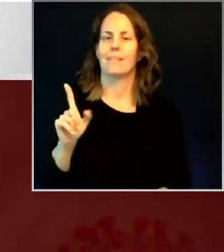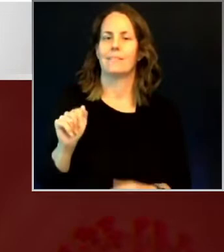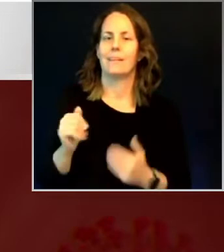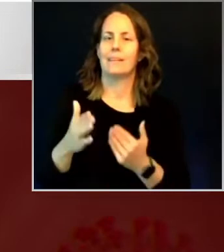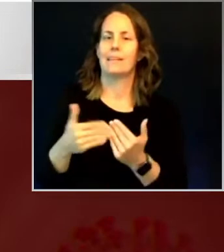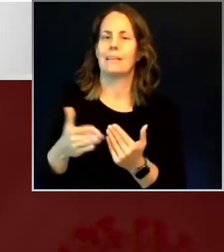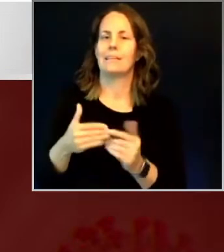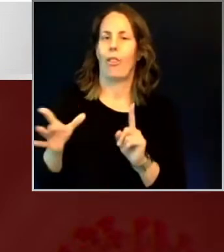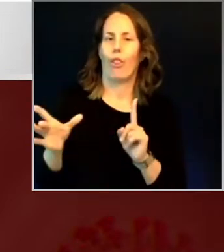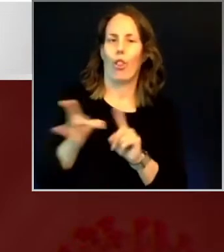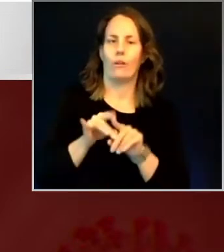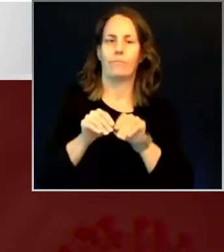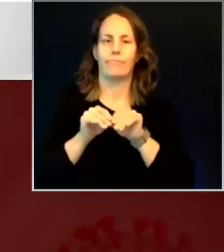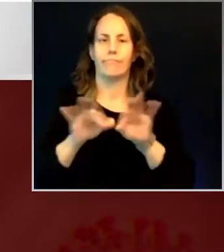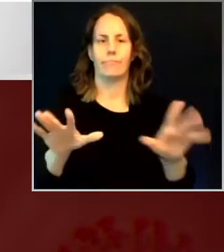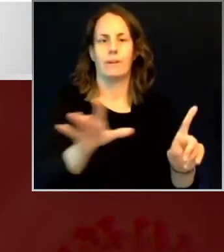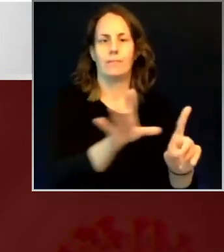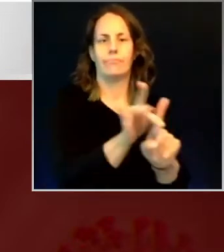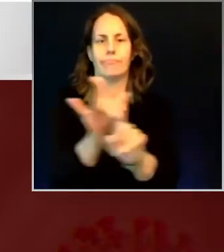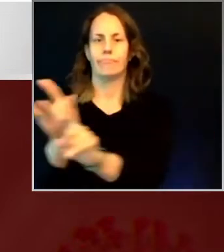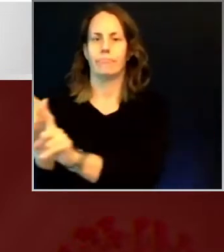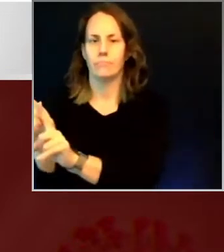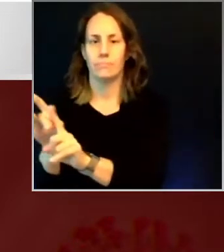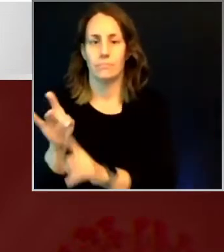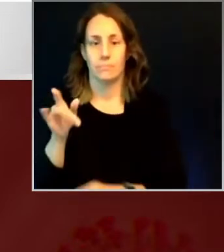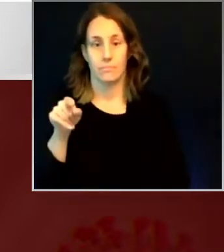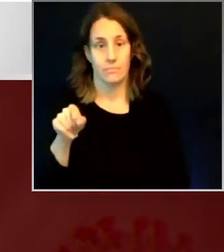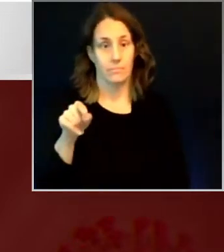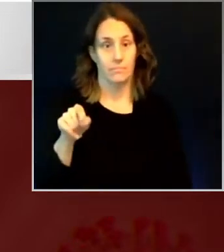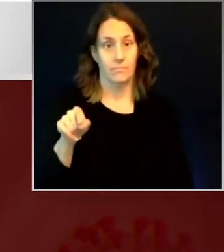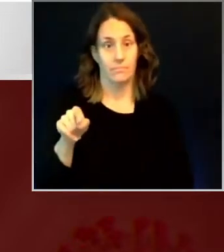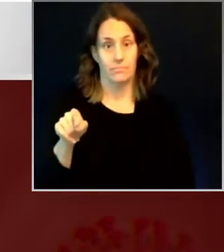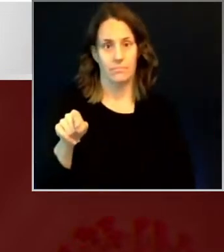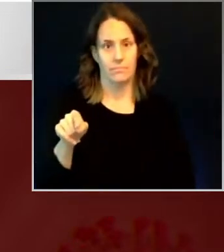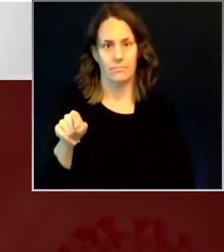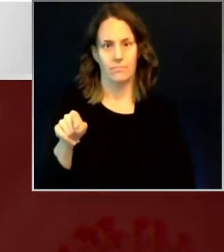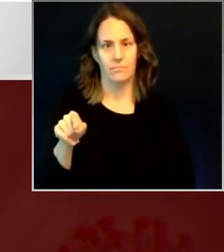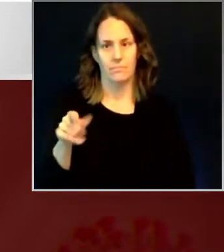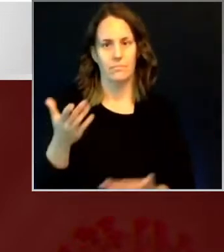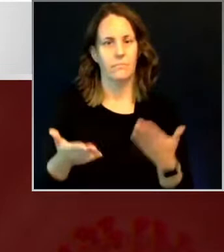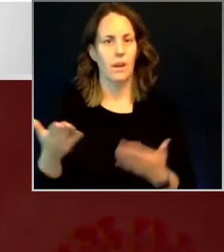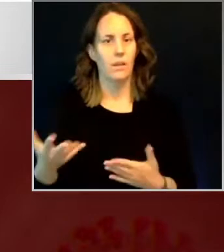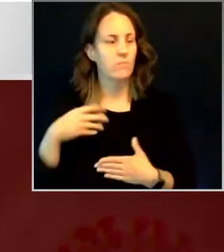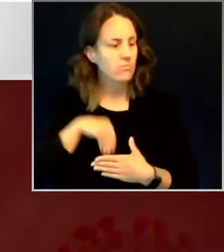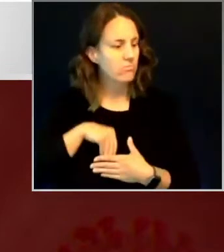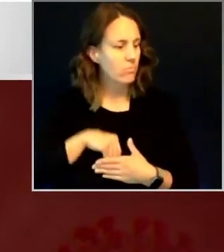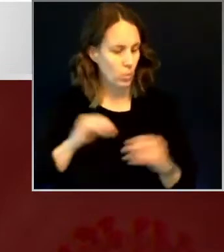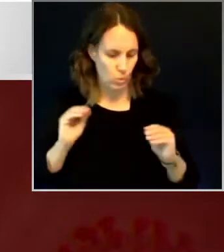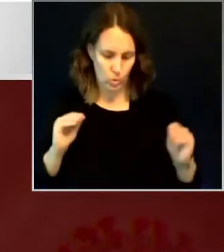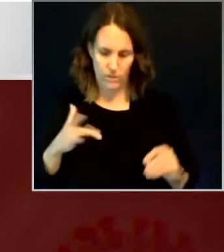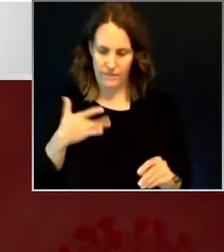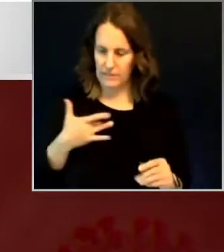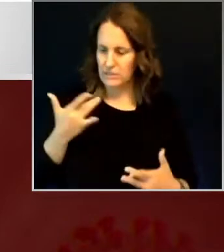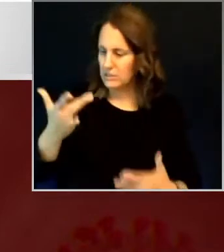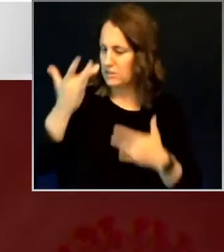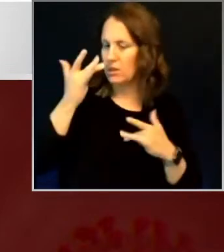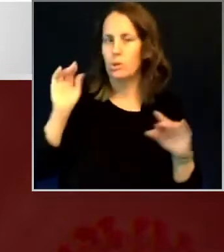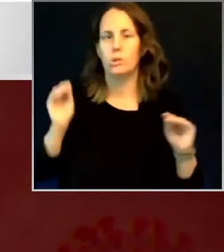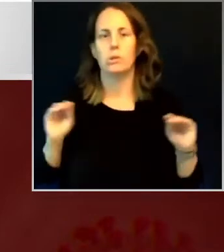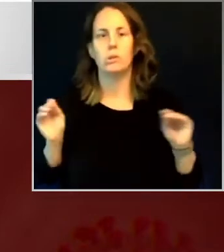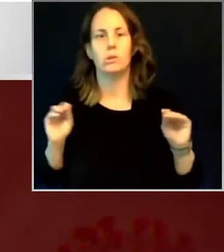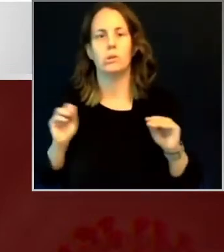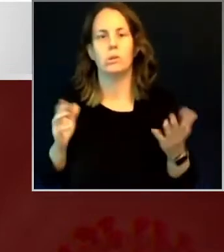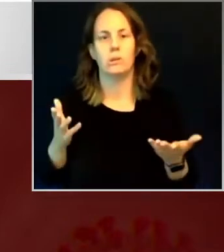be asymptomatic or have mild symptoms, they may not be getting tested. As a result, is